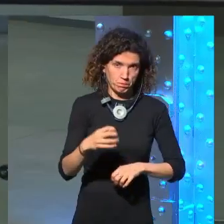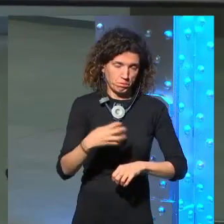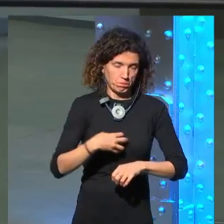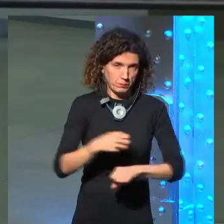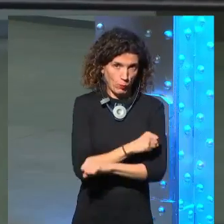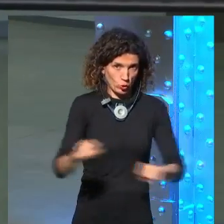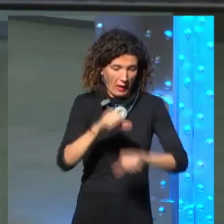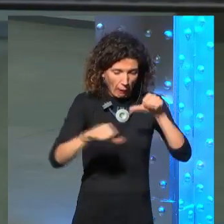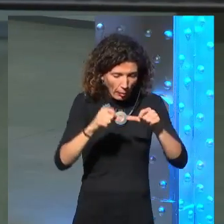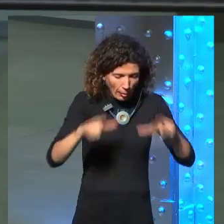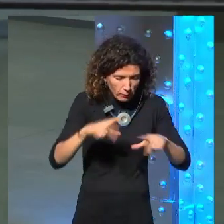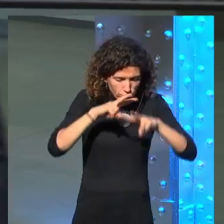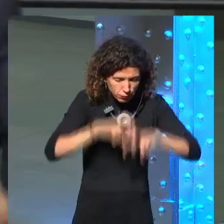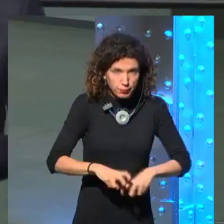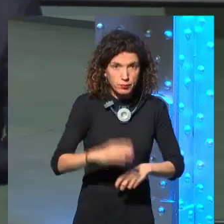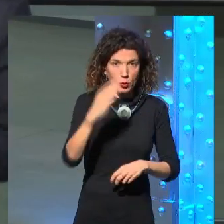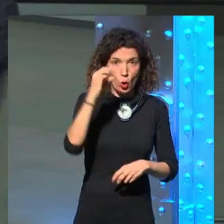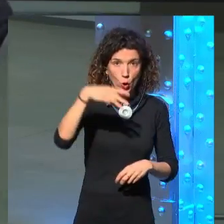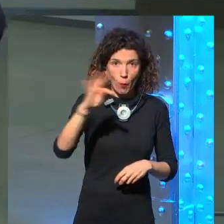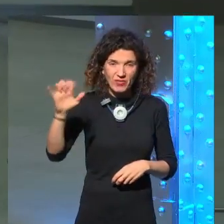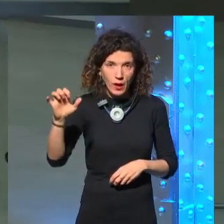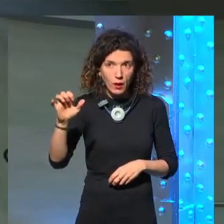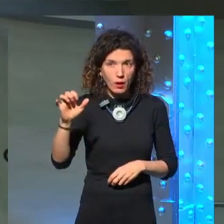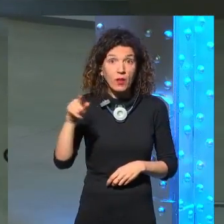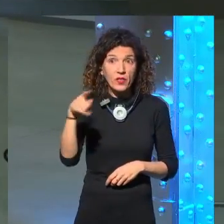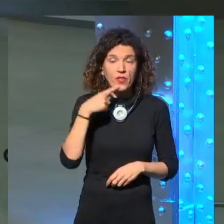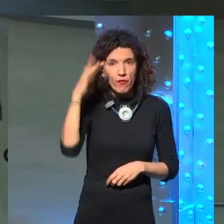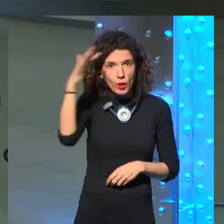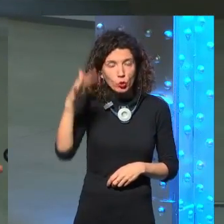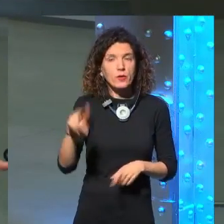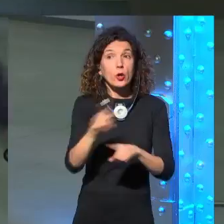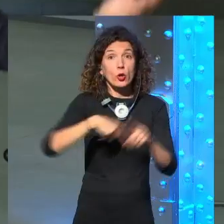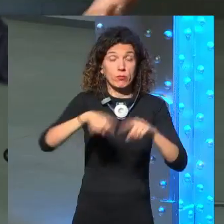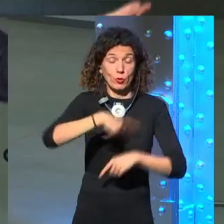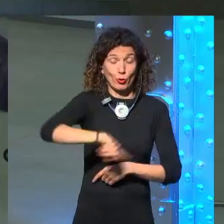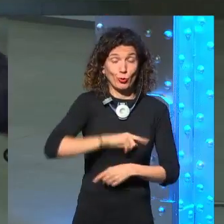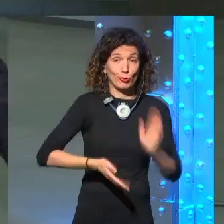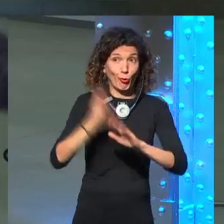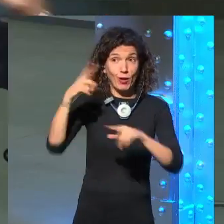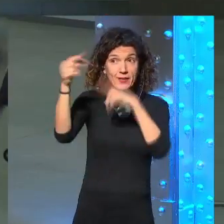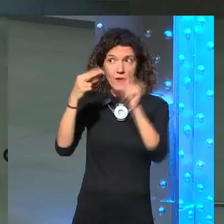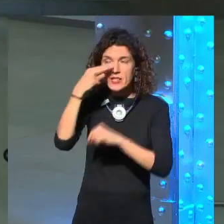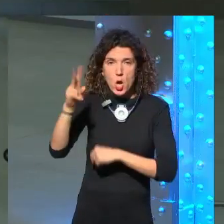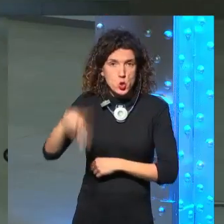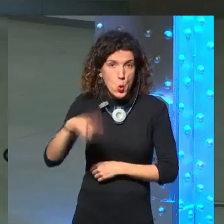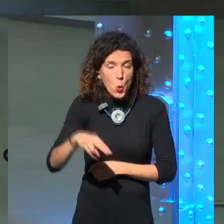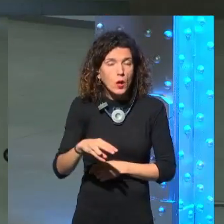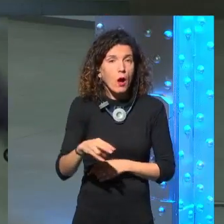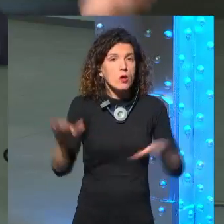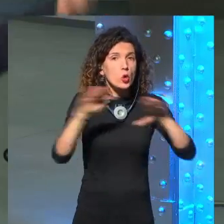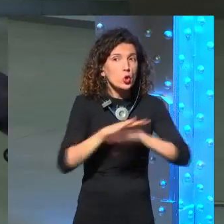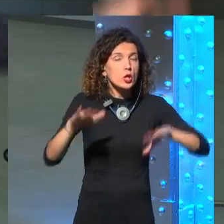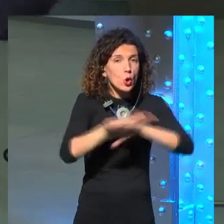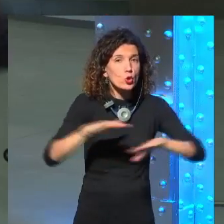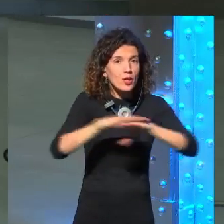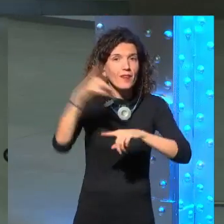Comte hadn't taken into account is that although we haven't visited a star, Well, every night the stars visit us.